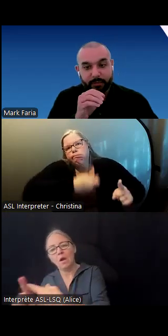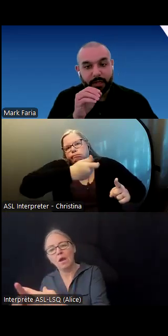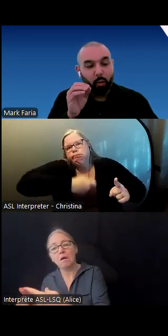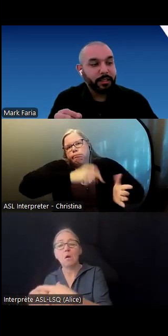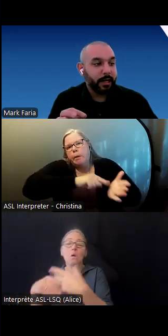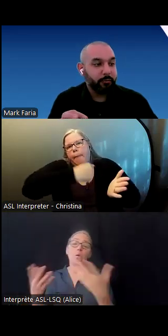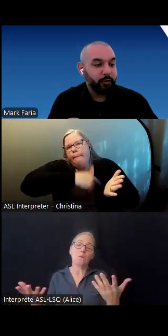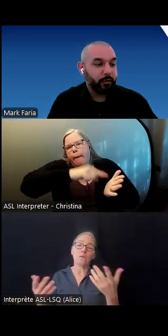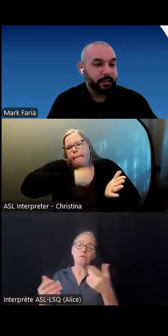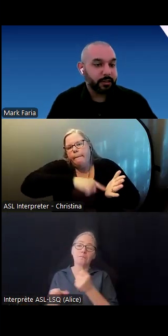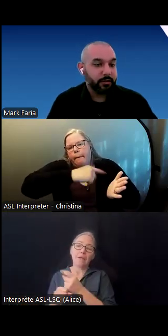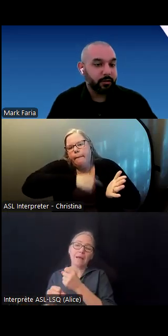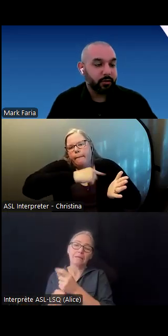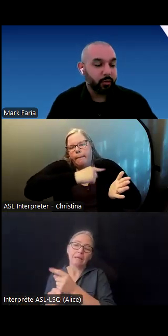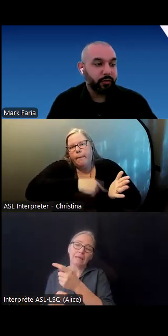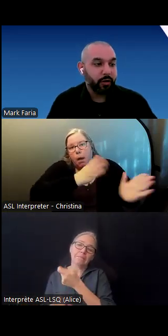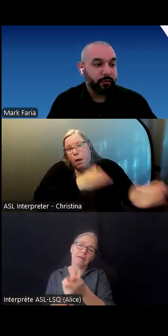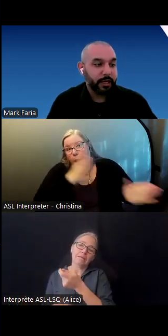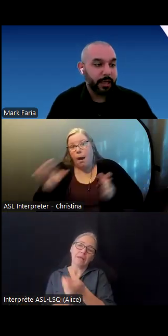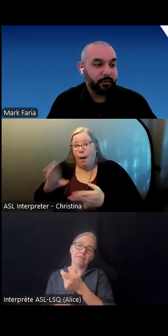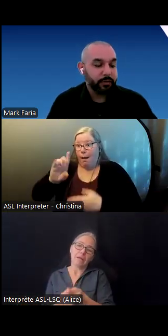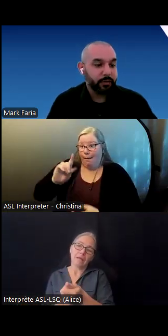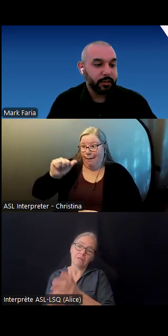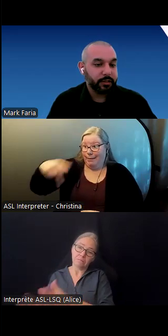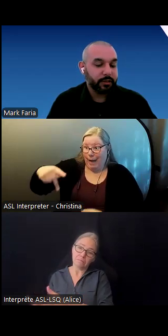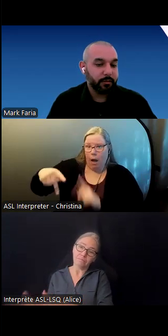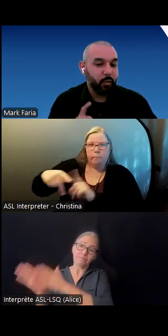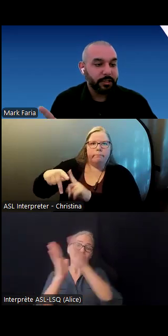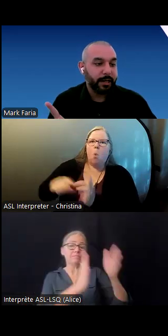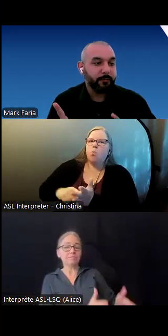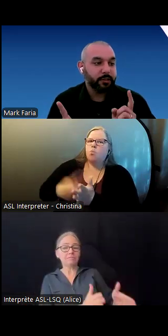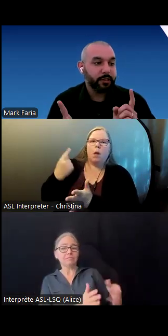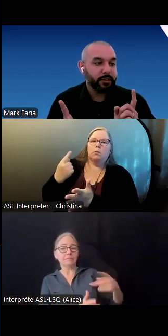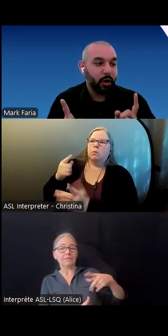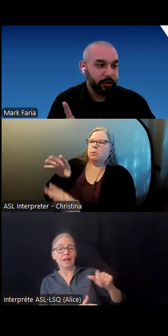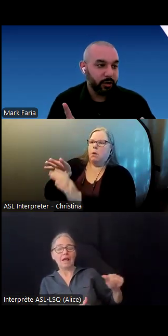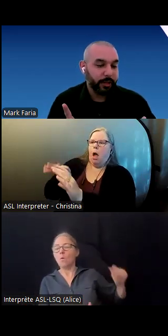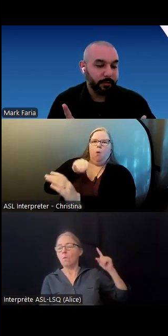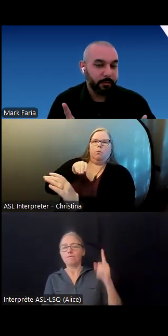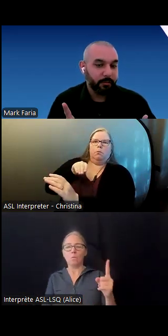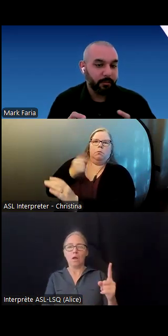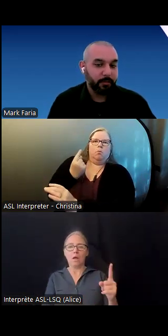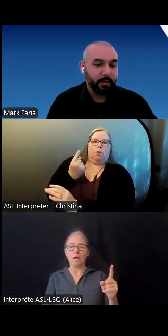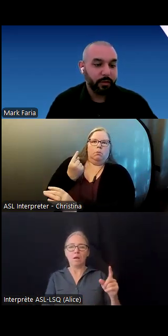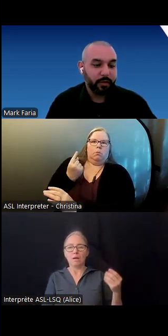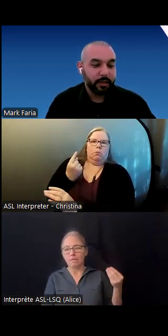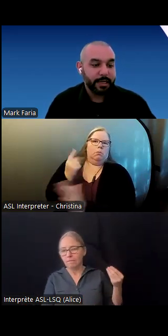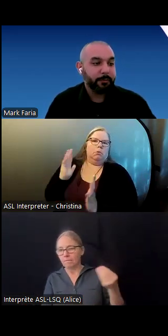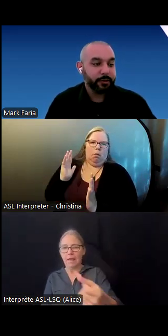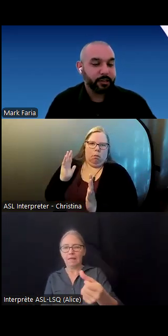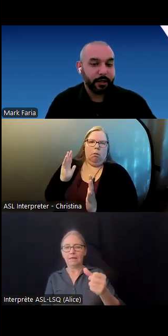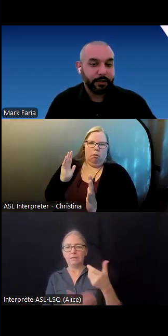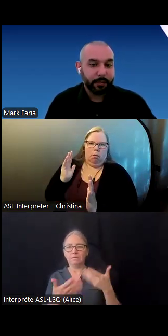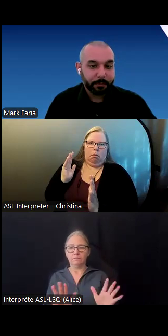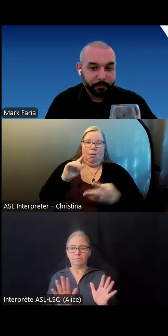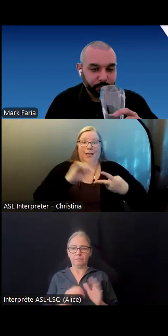it's going to be a one-time request or withdrawal from the account. So it's one time versus ongoing with the DAP